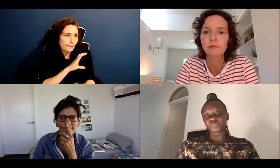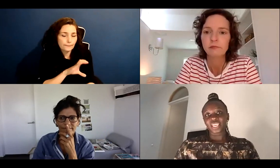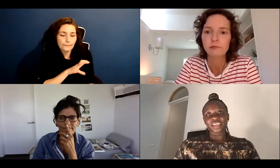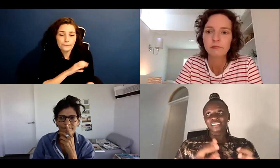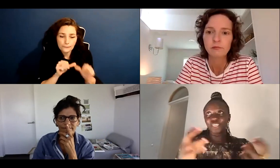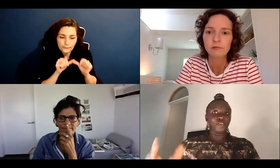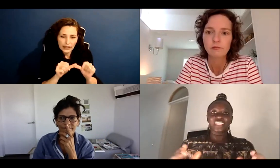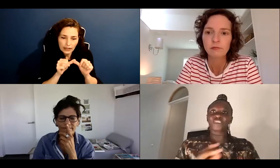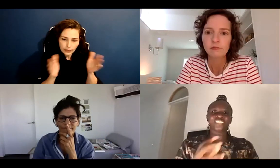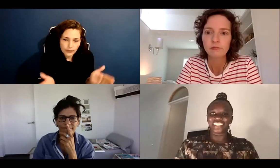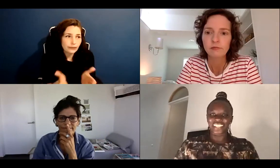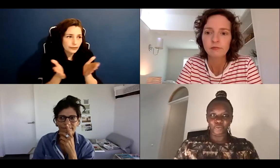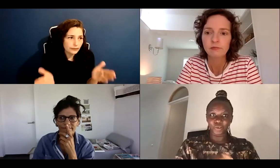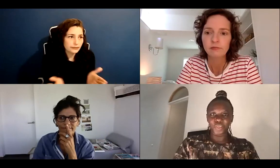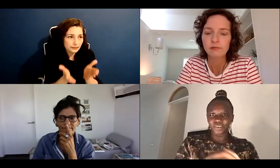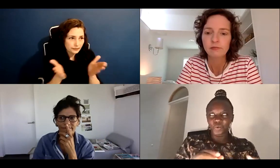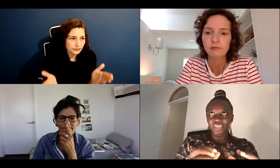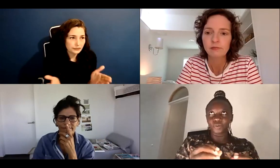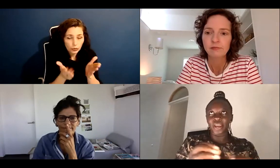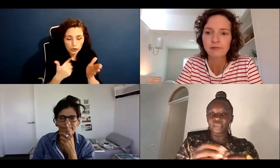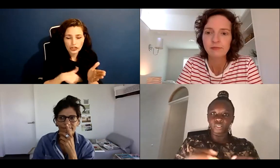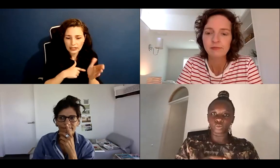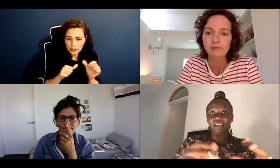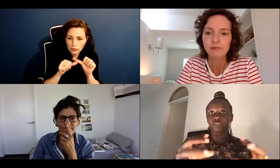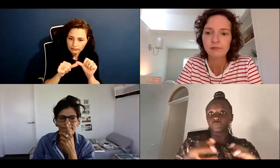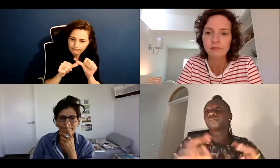And, you know, the good thing is that